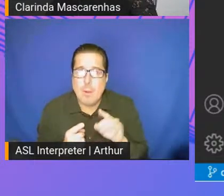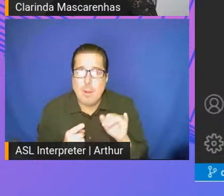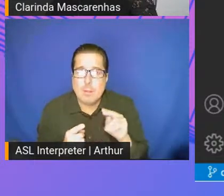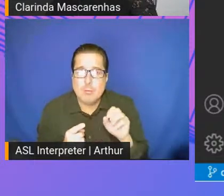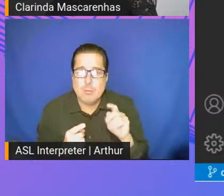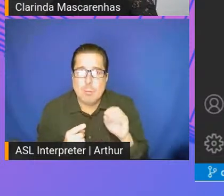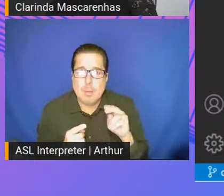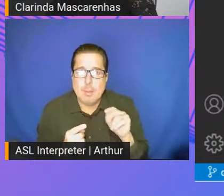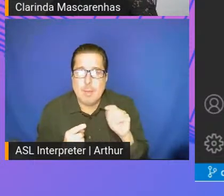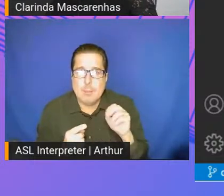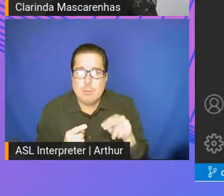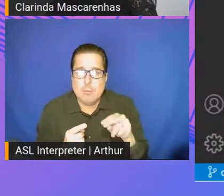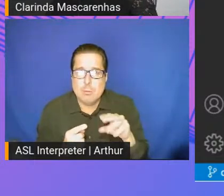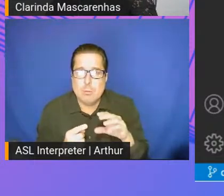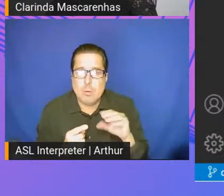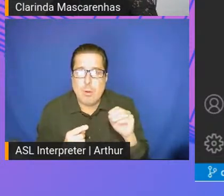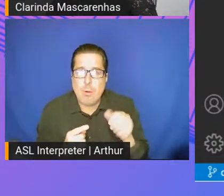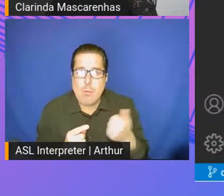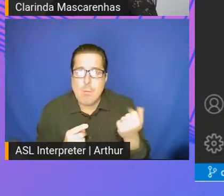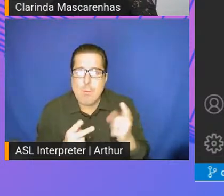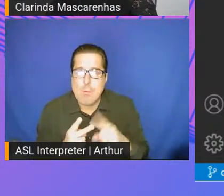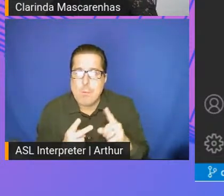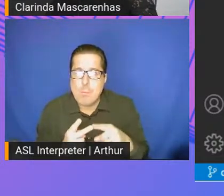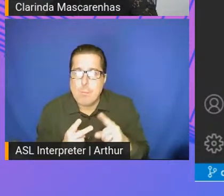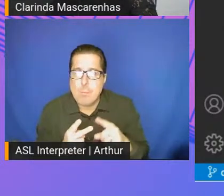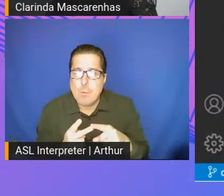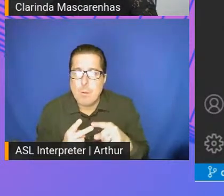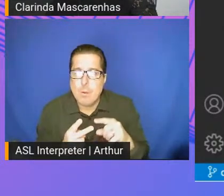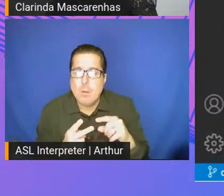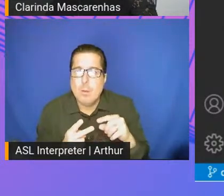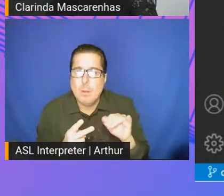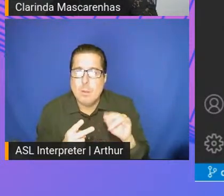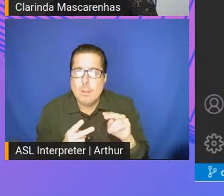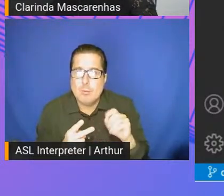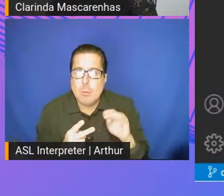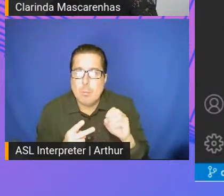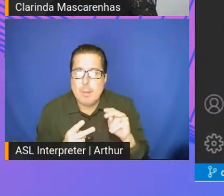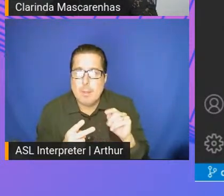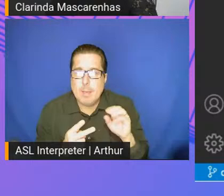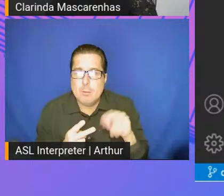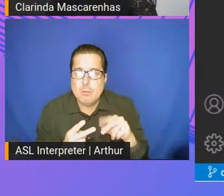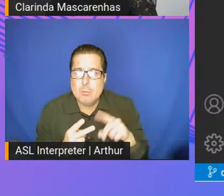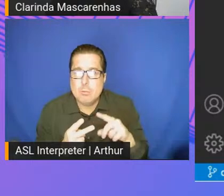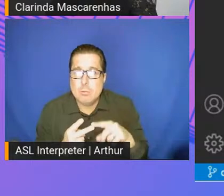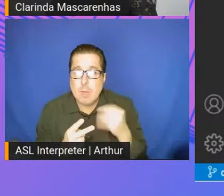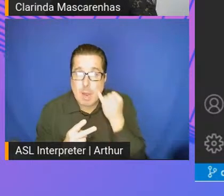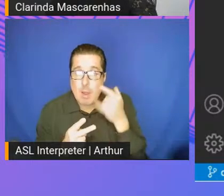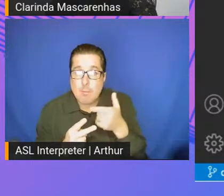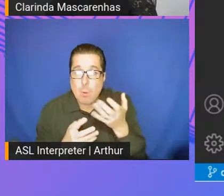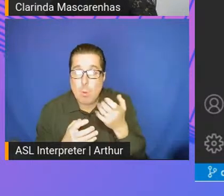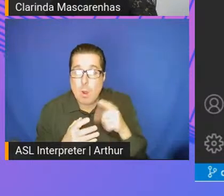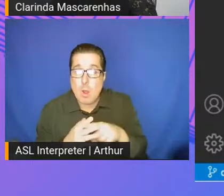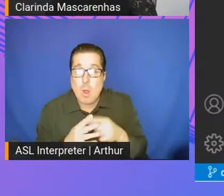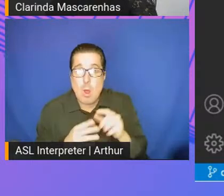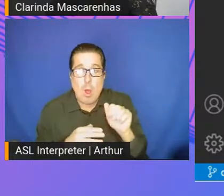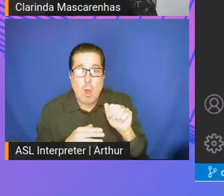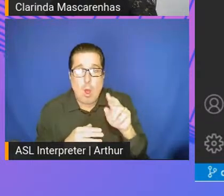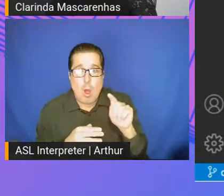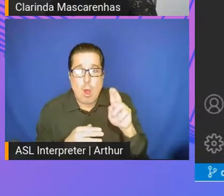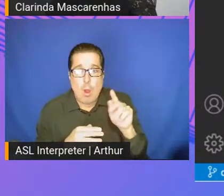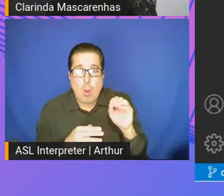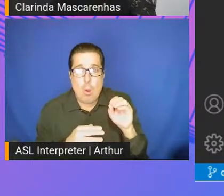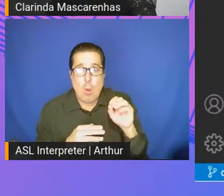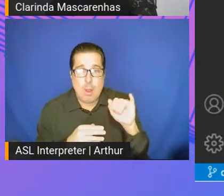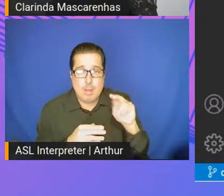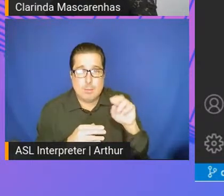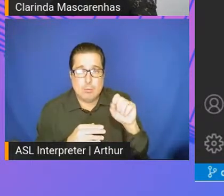instrumentation. I will use manual instrumentation here as an example. If you are interested in auto instrumentation, you can refer to